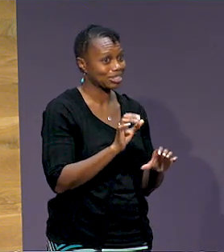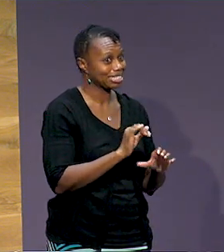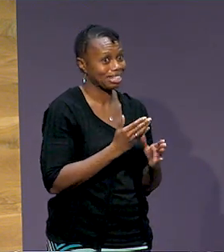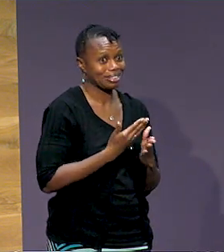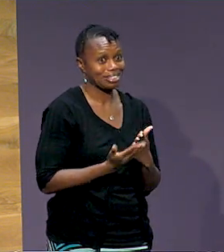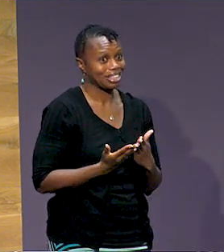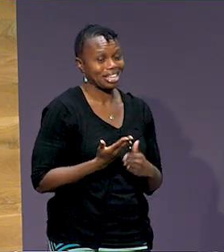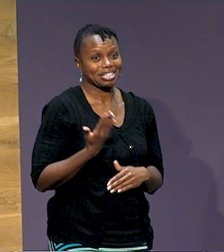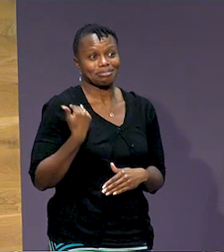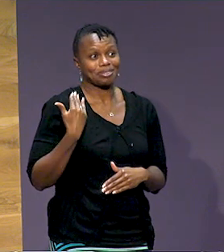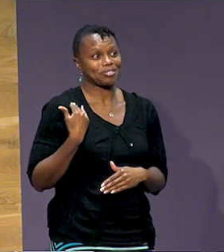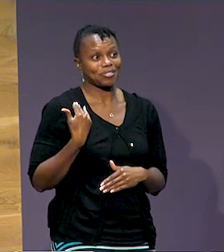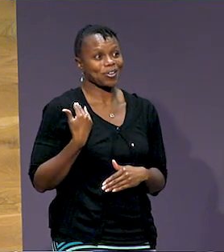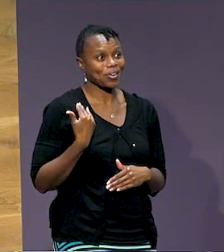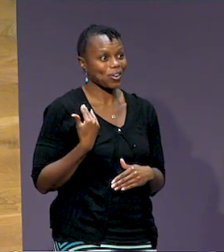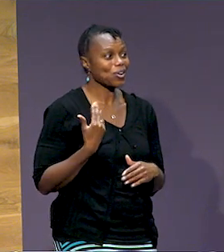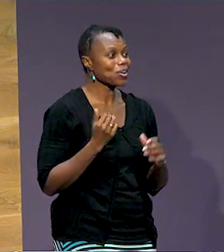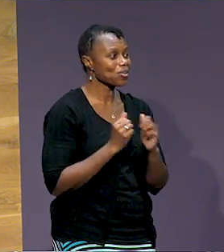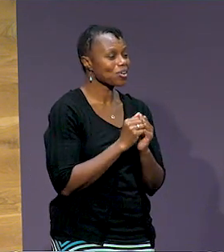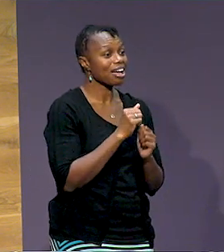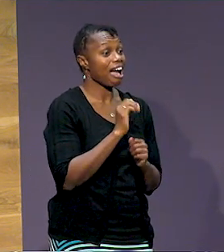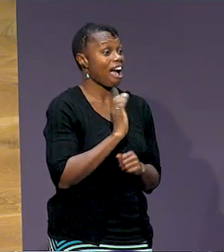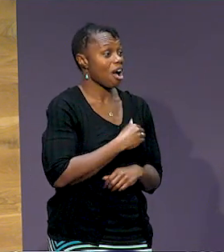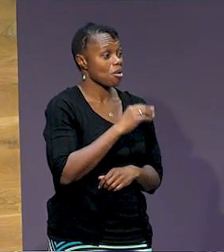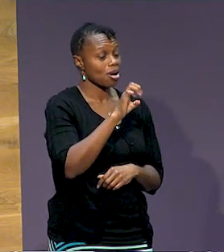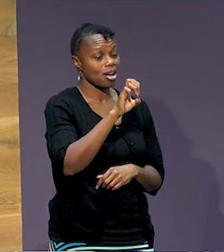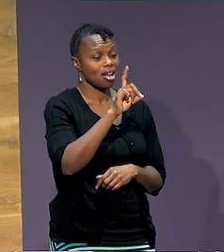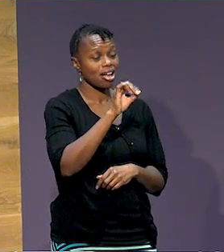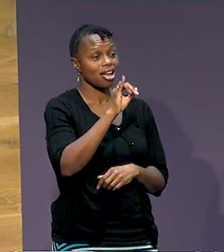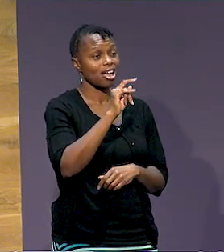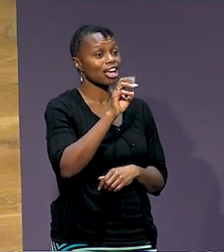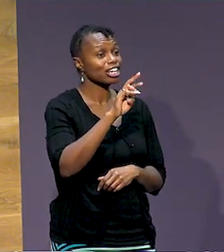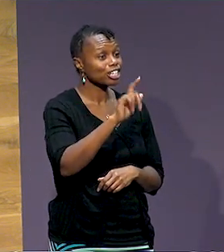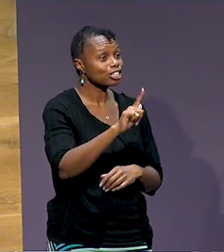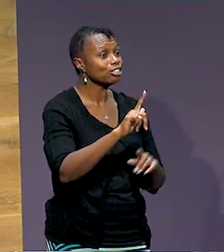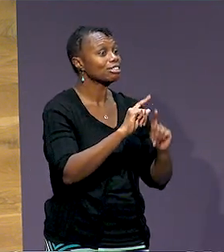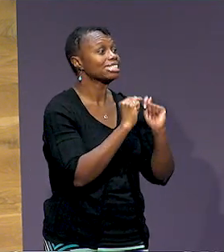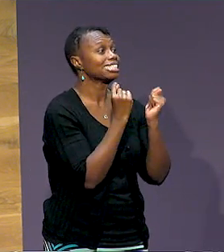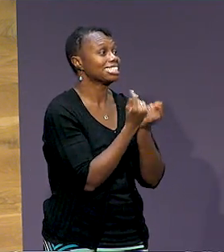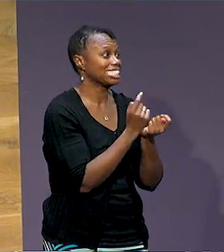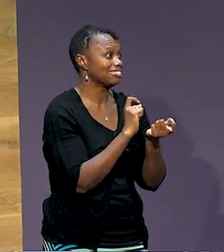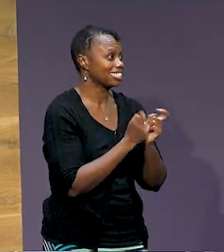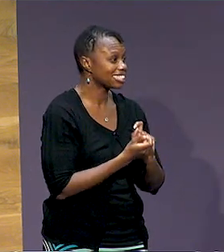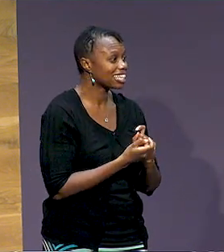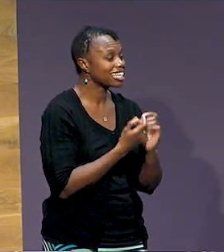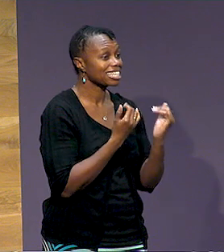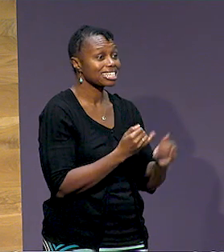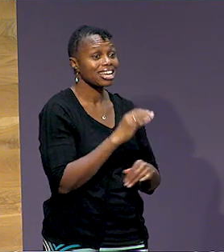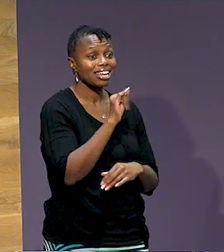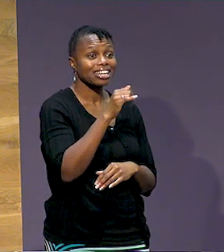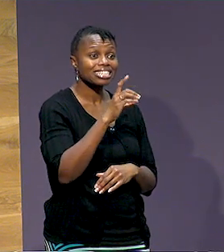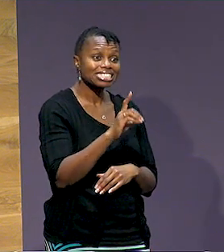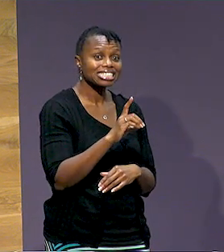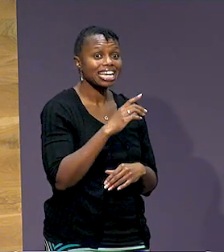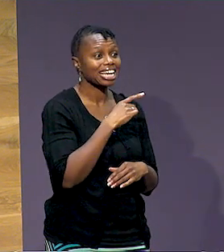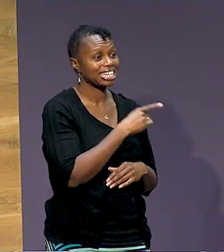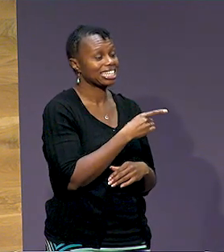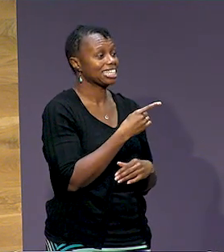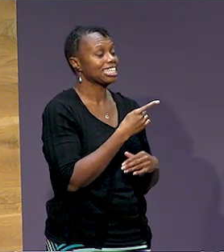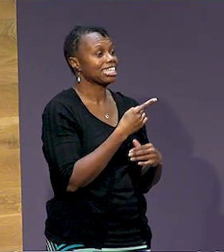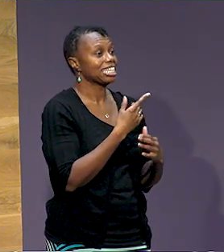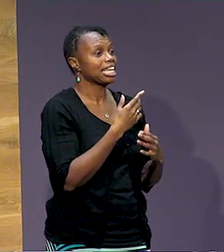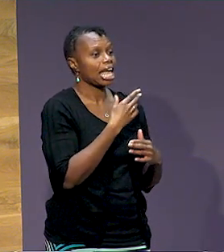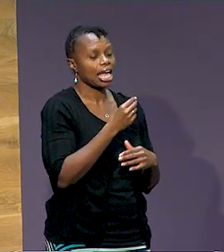Fathom. And our editorial team has changed. Like Jed said, Jed is a huge part of what we're doing. Colin Huber, who's also a DTS